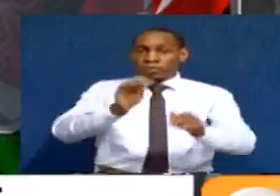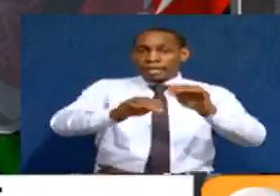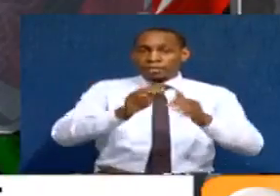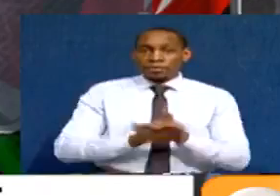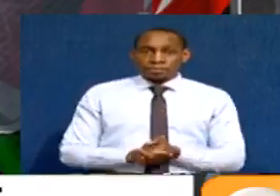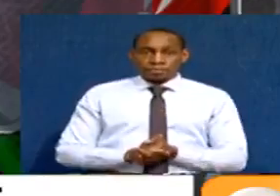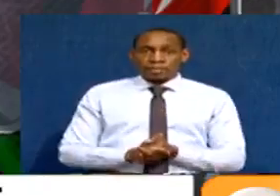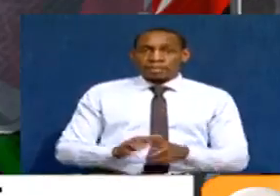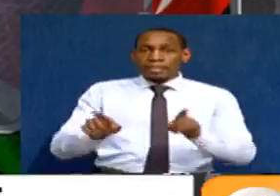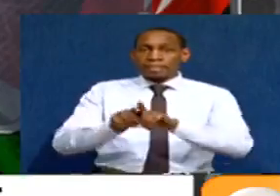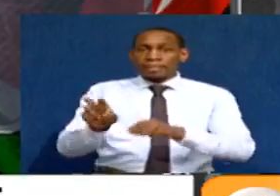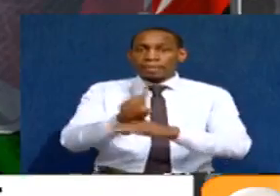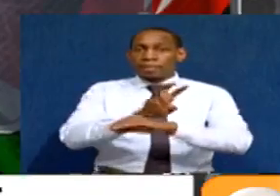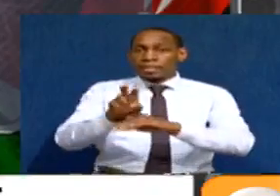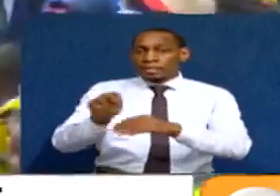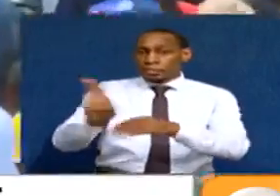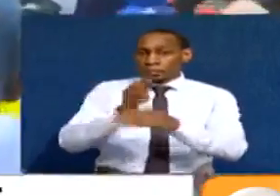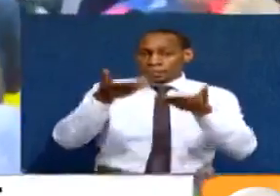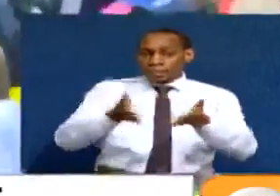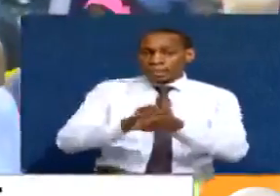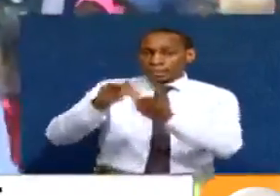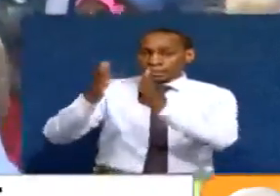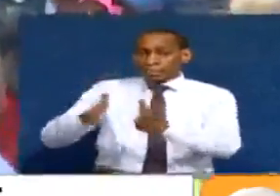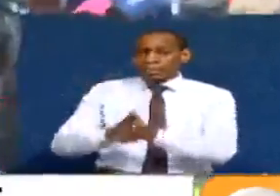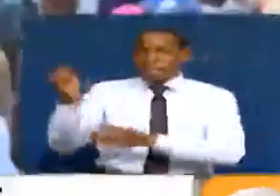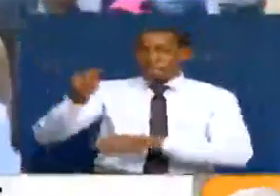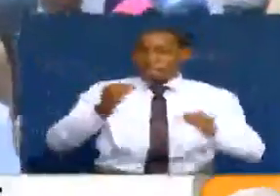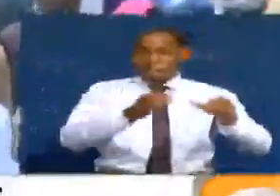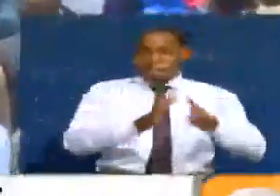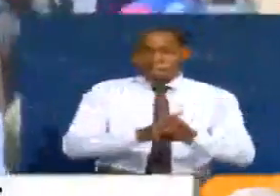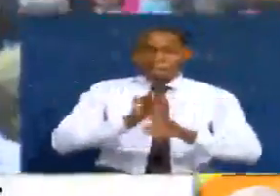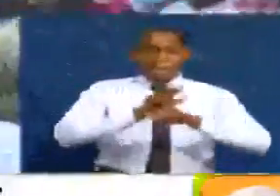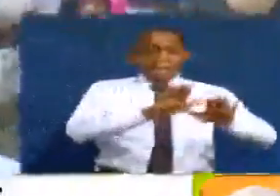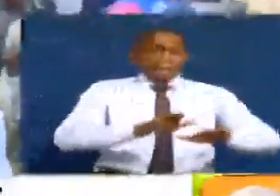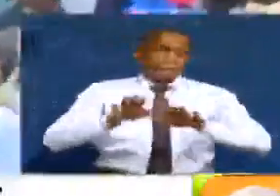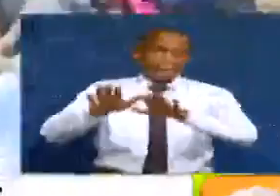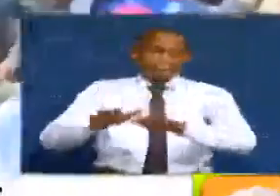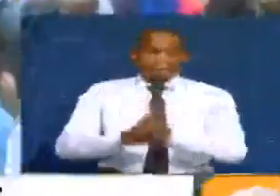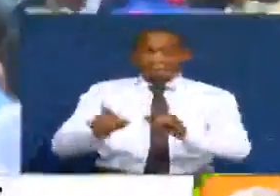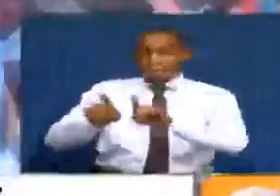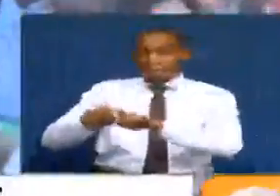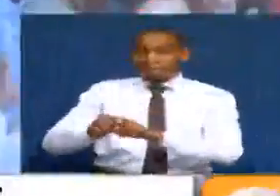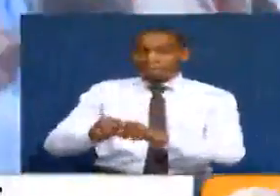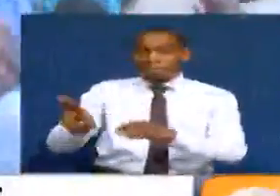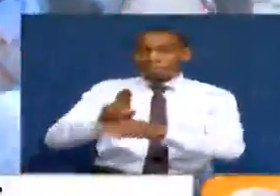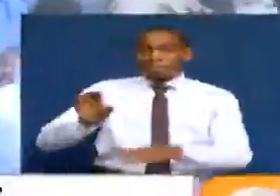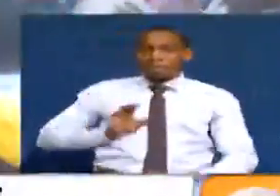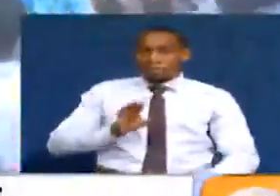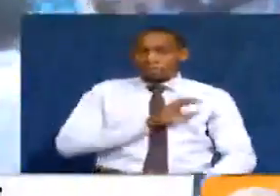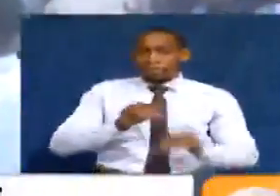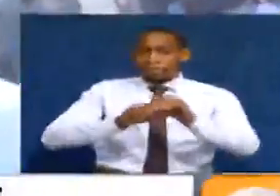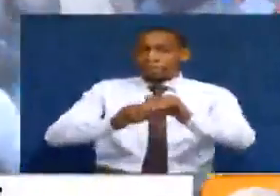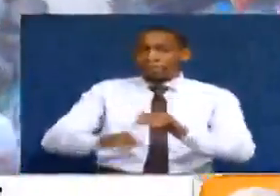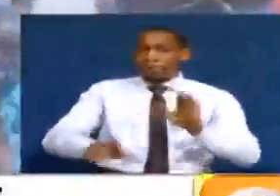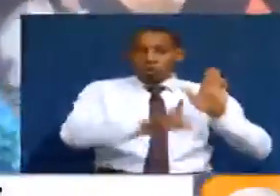election? Who is monitoring current expenditure by candidates and parties in early campaigns? Will expenditure committees comply with the